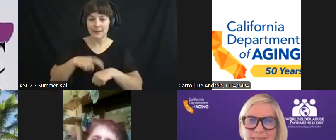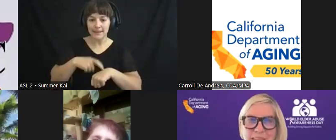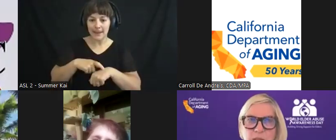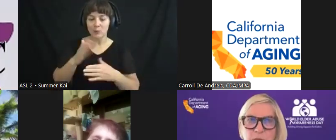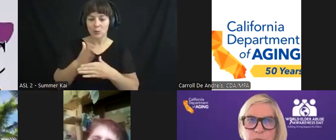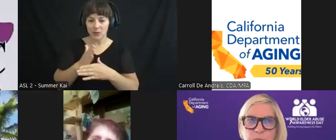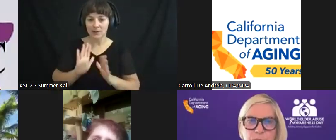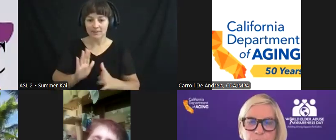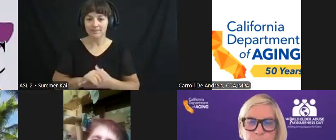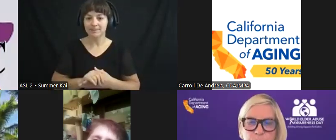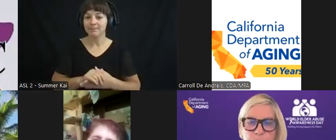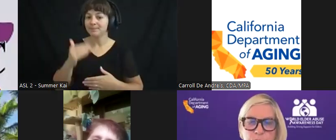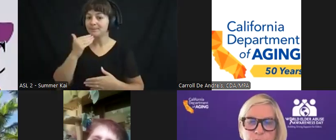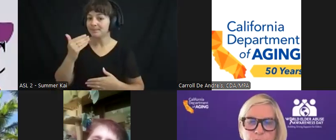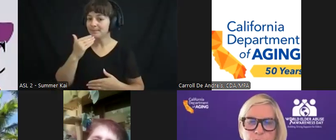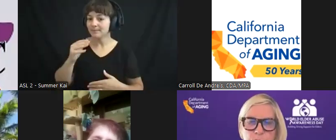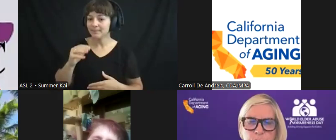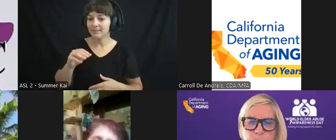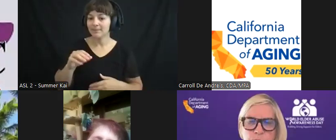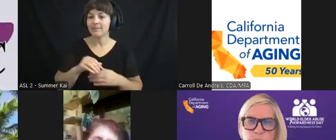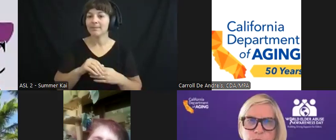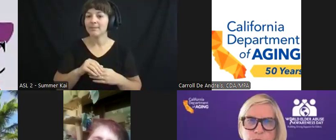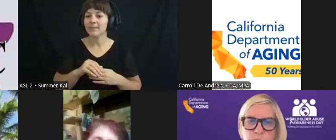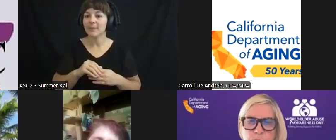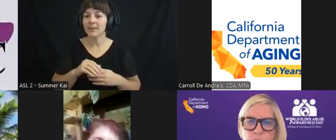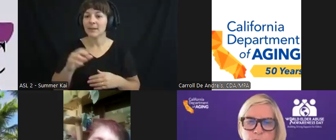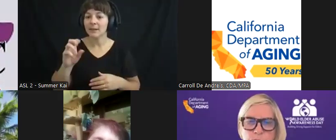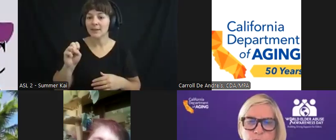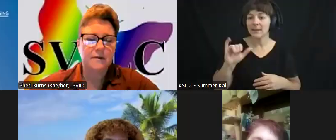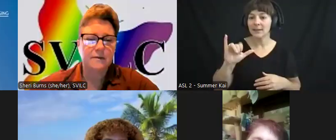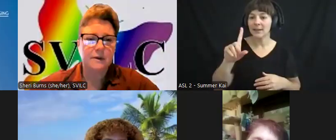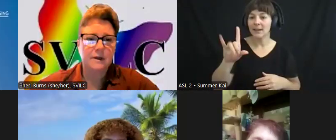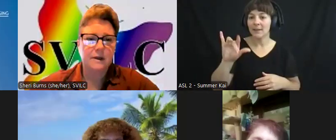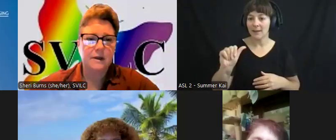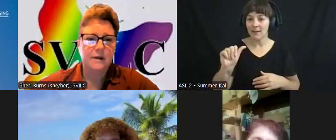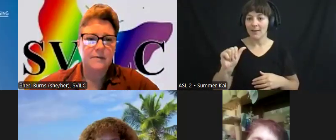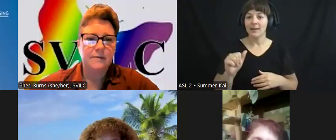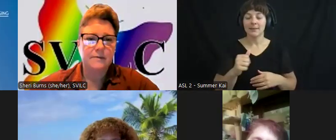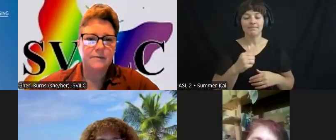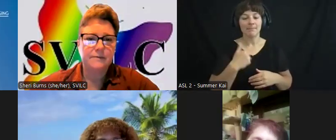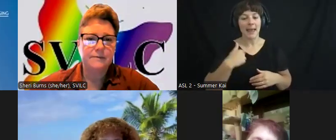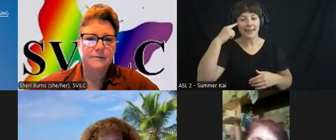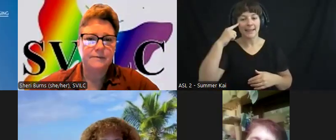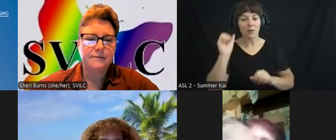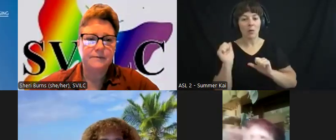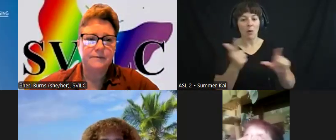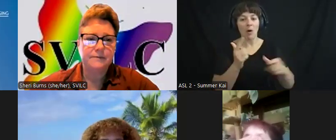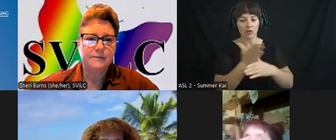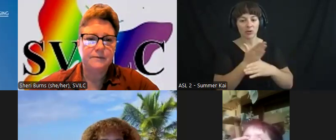Thank you, Michelle. Sylvia. Yeah, and I think we all share the same feelings about that. But